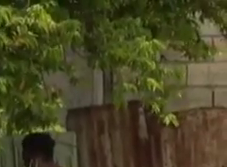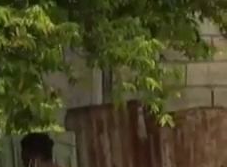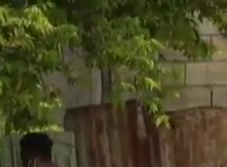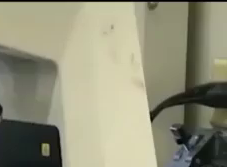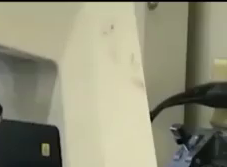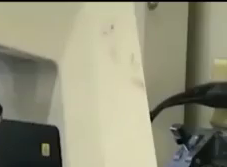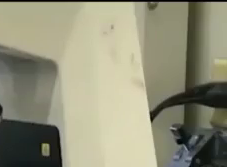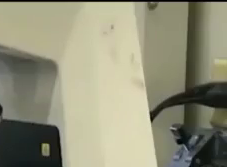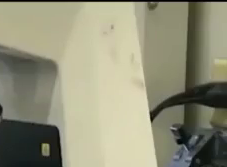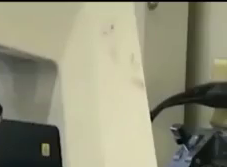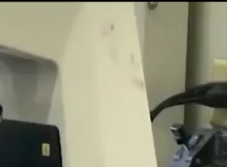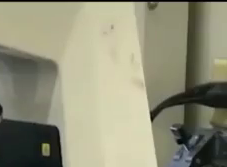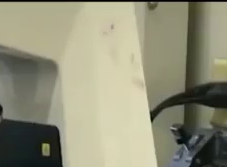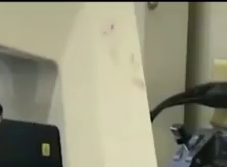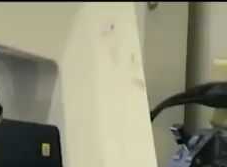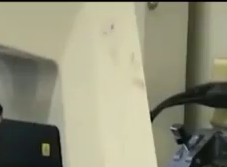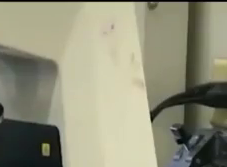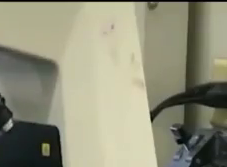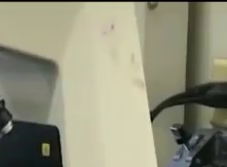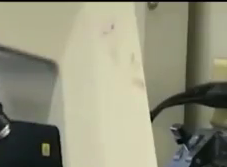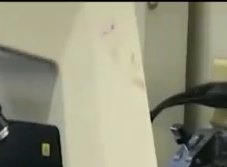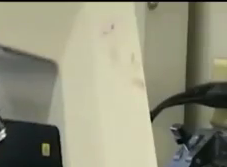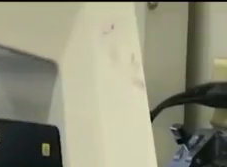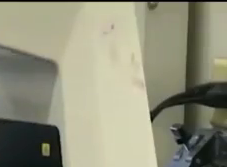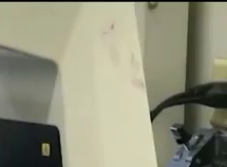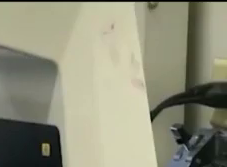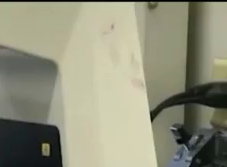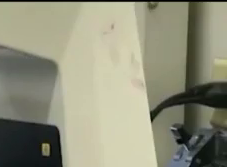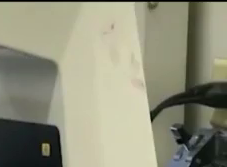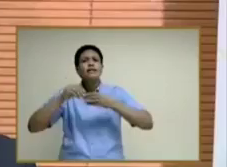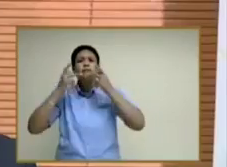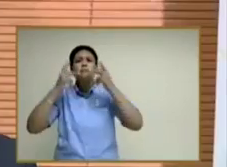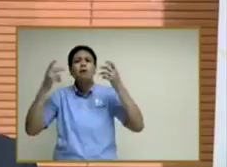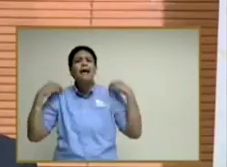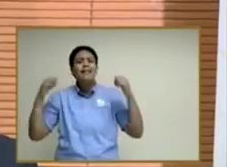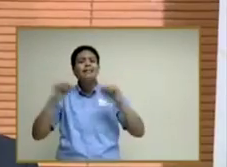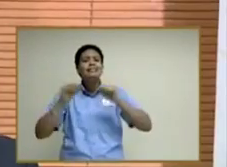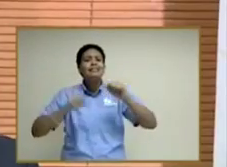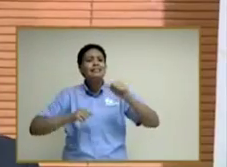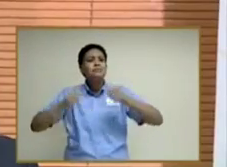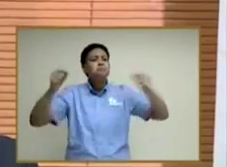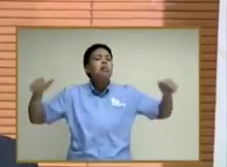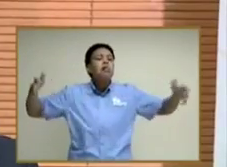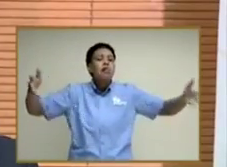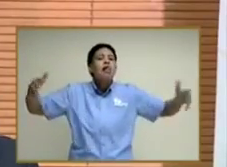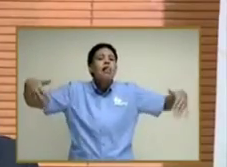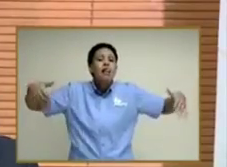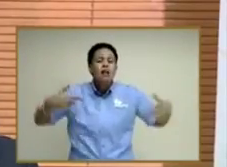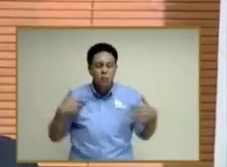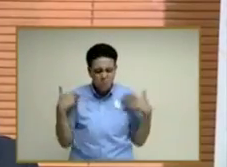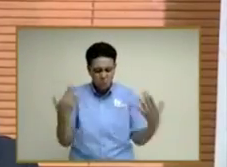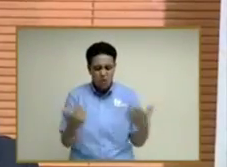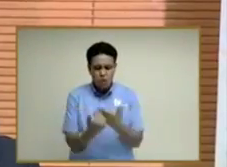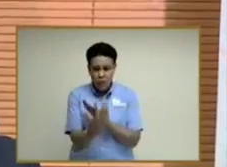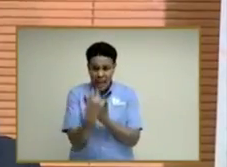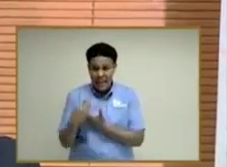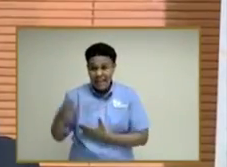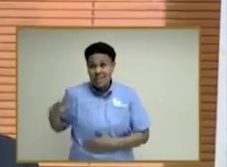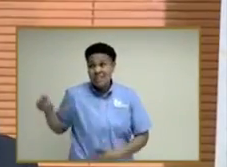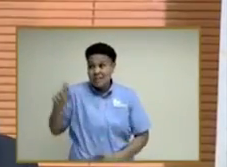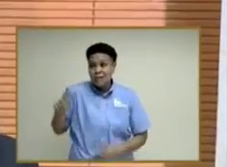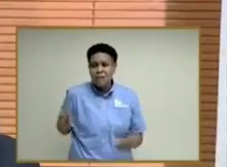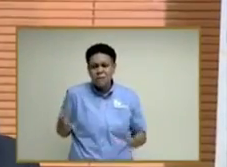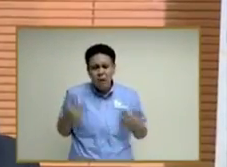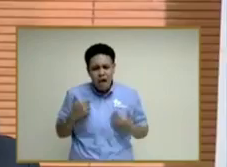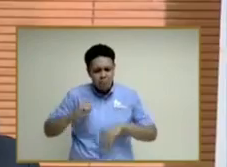officers who were facing unemployment will be employed. We have gotten the go-ahead to engage these persons